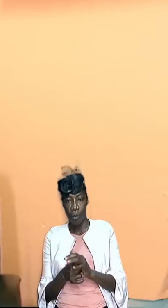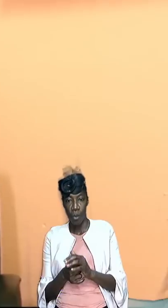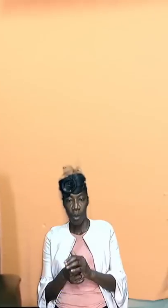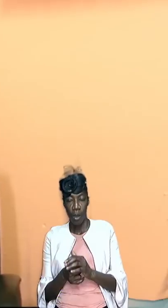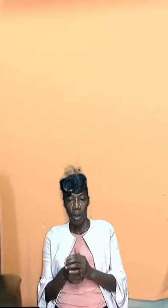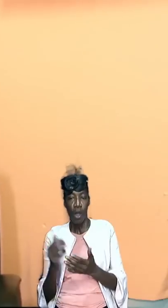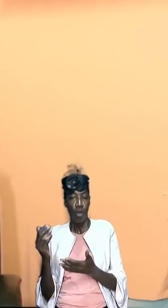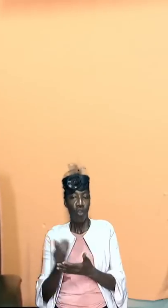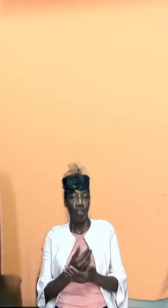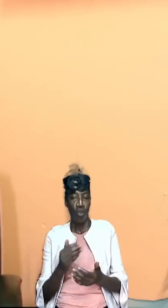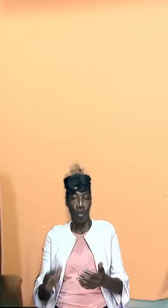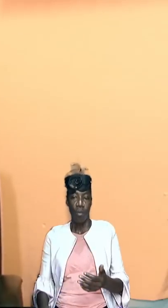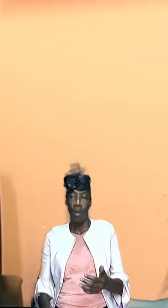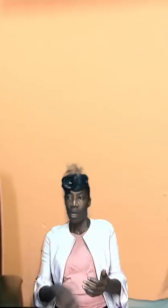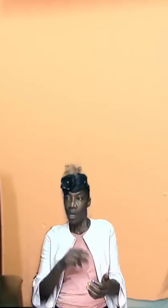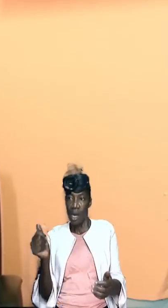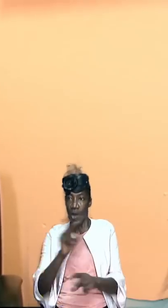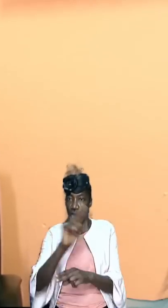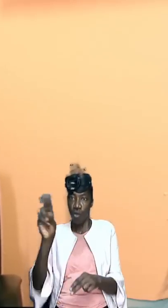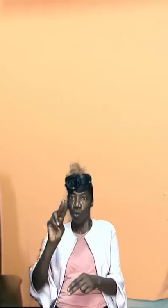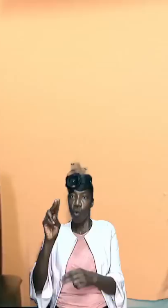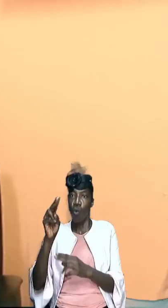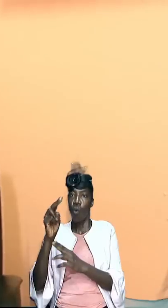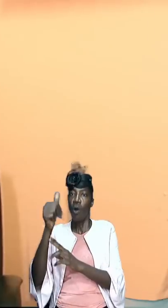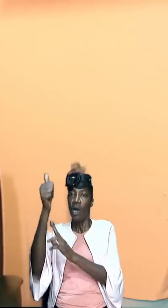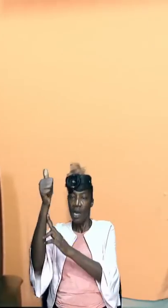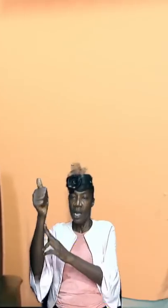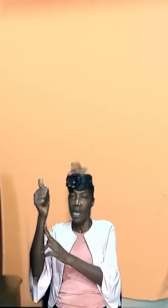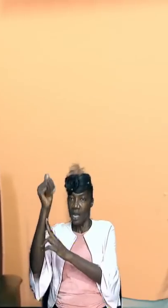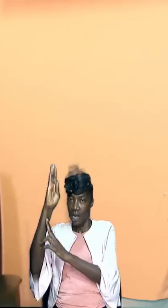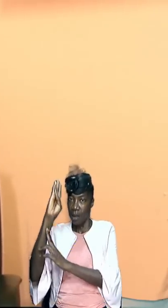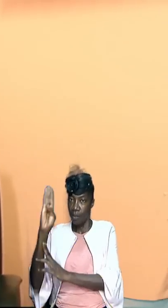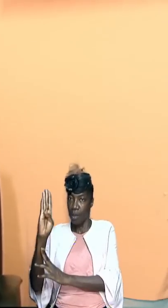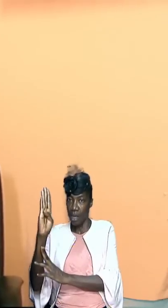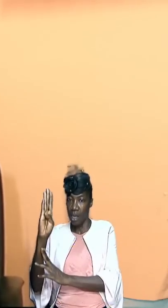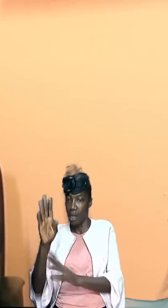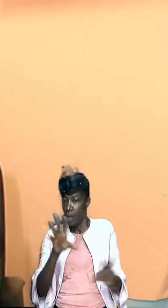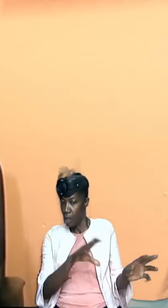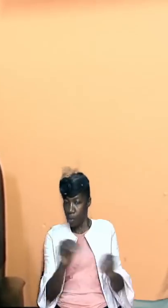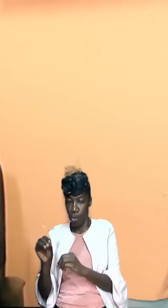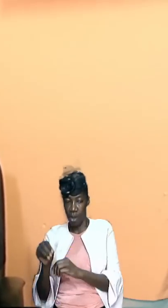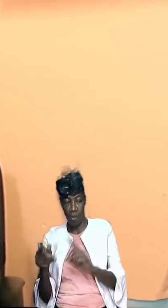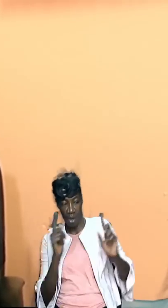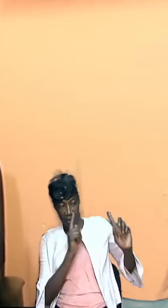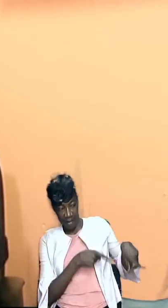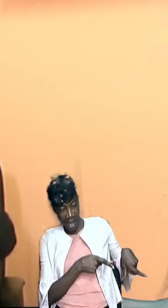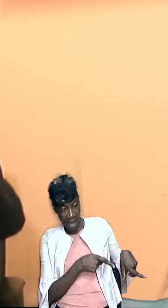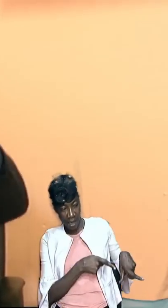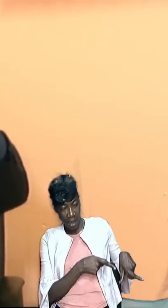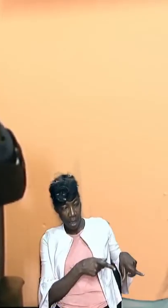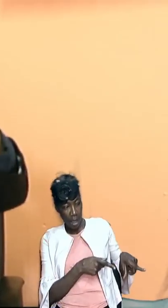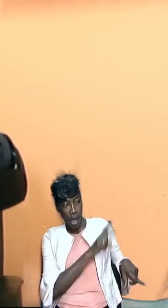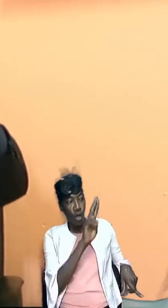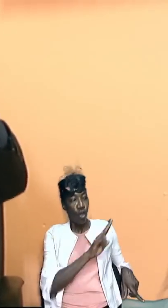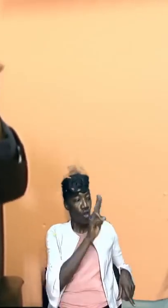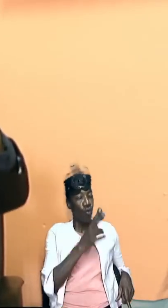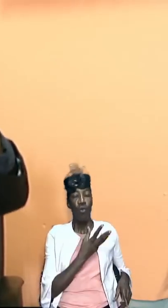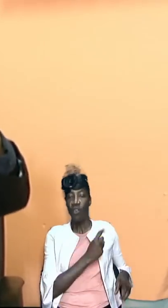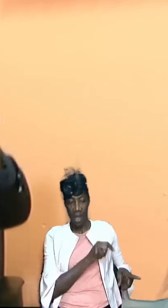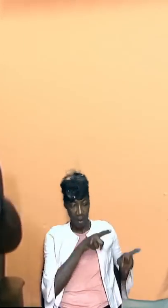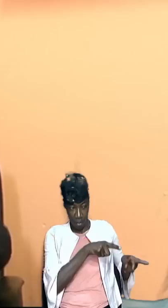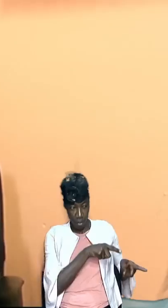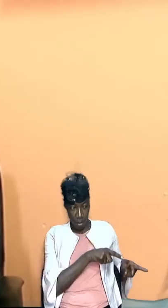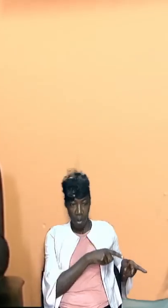or big B. Them just have pure little A, little B. You take them one side and you breed them. You have some dogs that just have big A and big